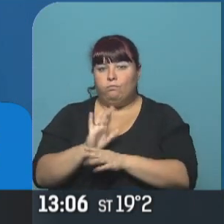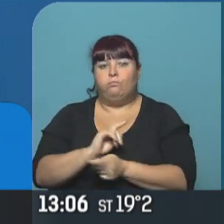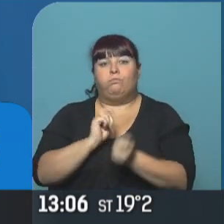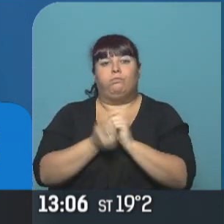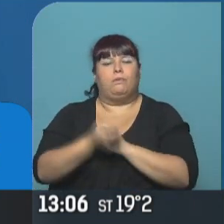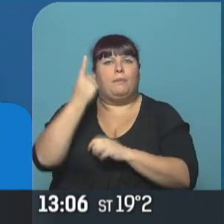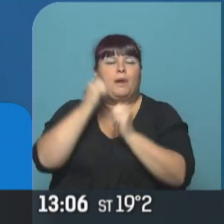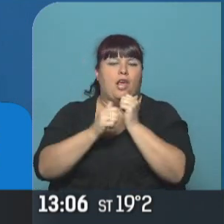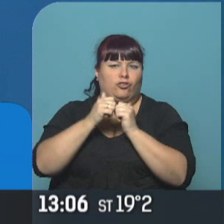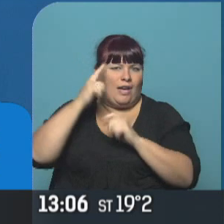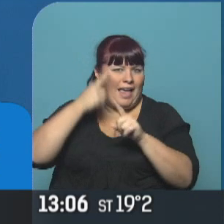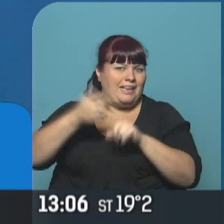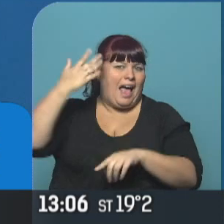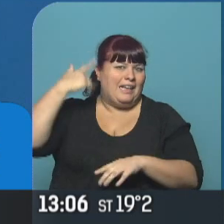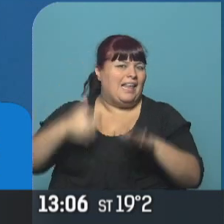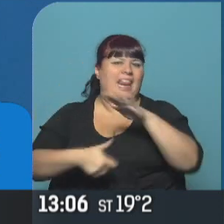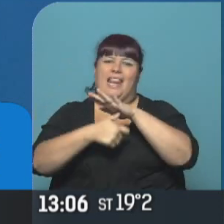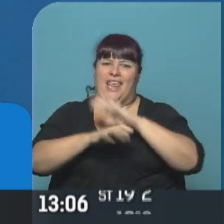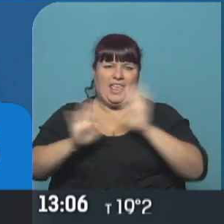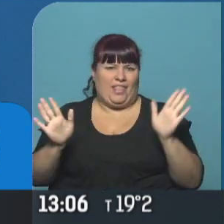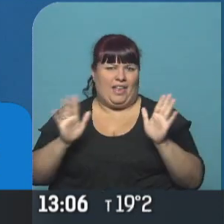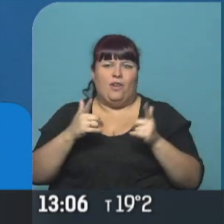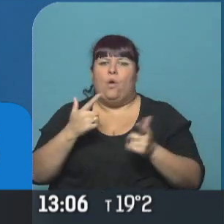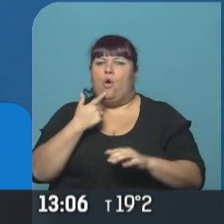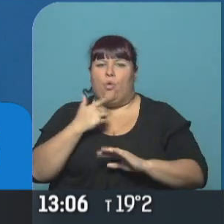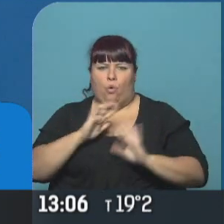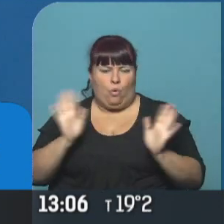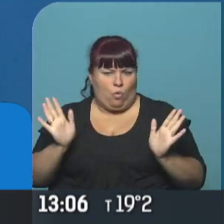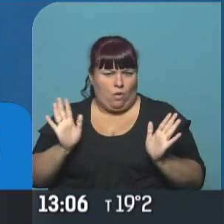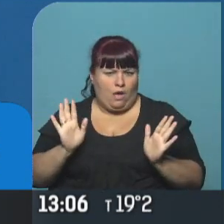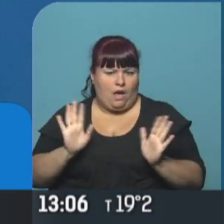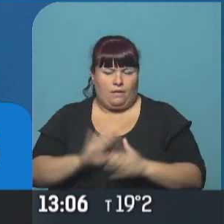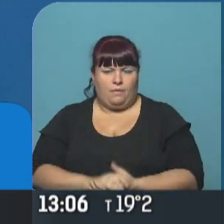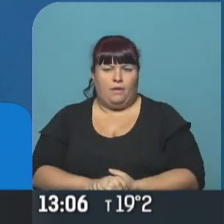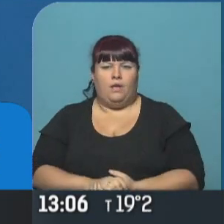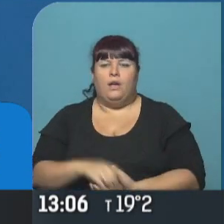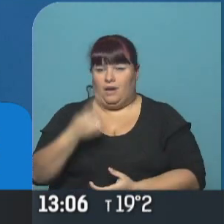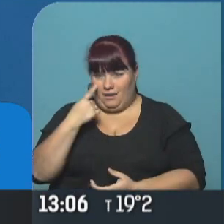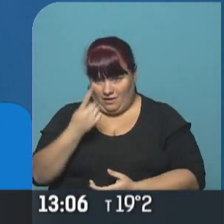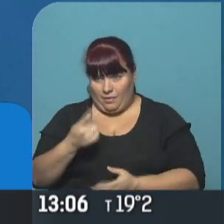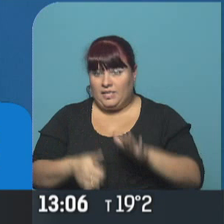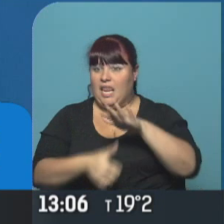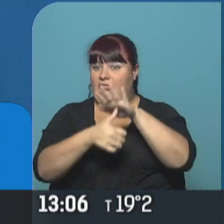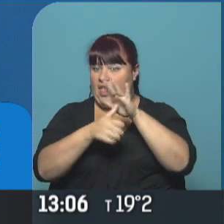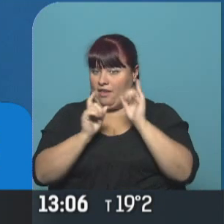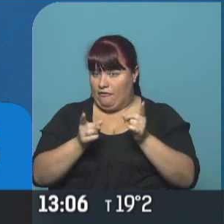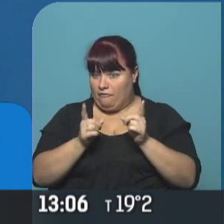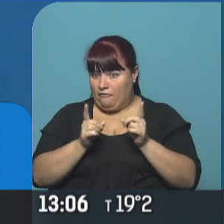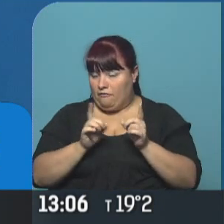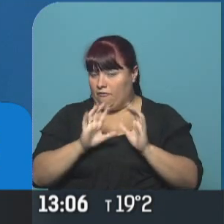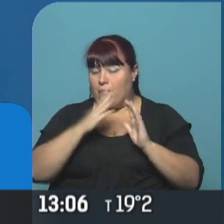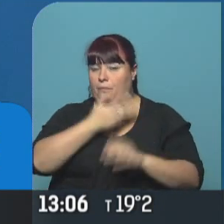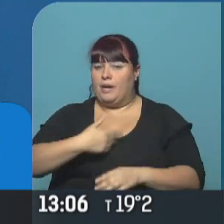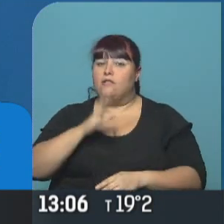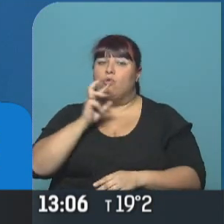lo que históricamente éramos, que I era think you un can líder see the sin ningún results of the tipo president's strong leadership de dudas. in Usted the ve el unanimous liderazgo vote in the United del Nations